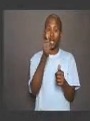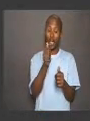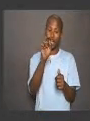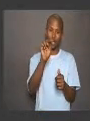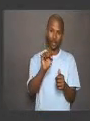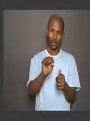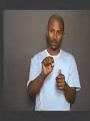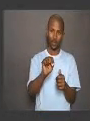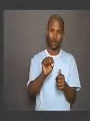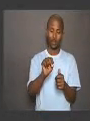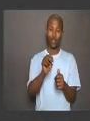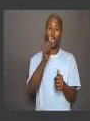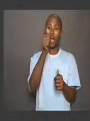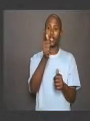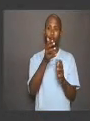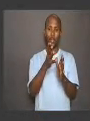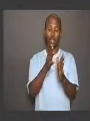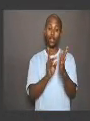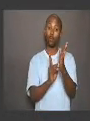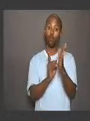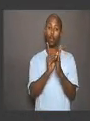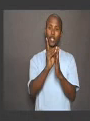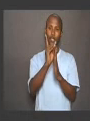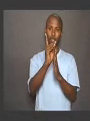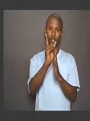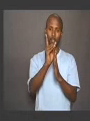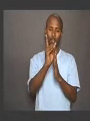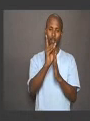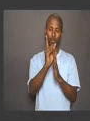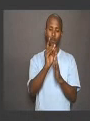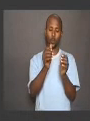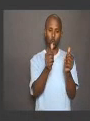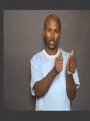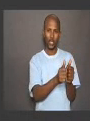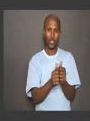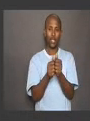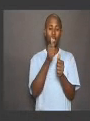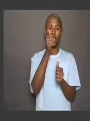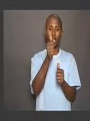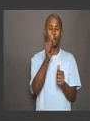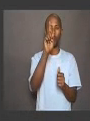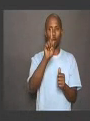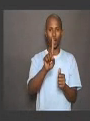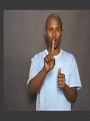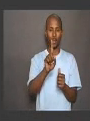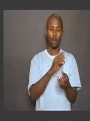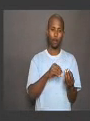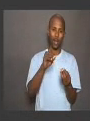Let AN be an arithmetic progression with